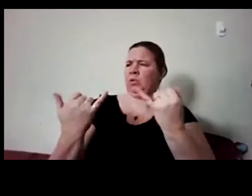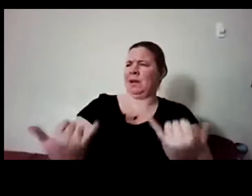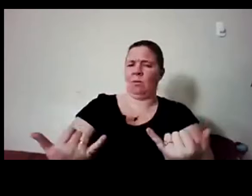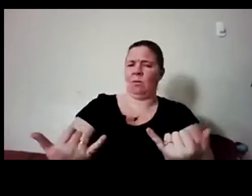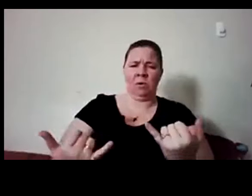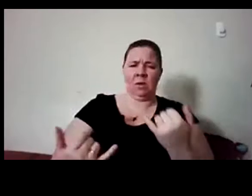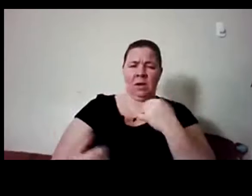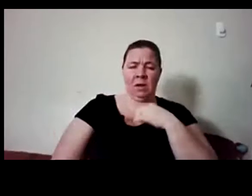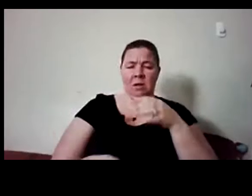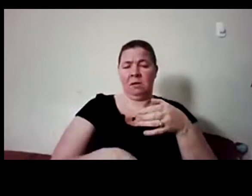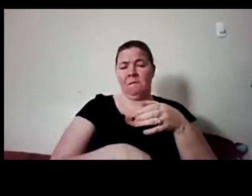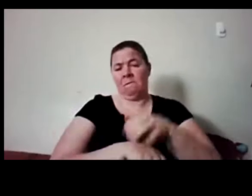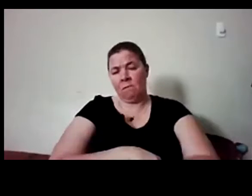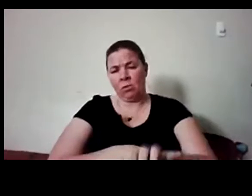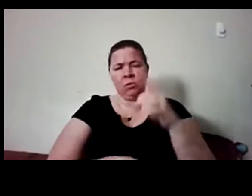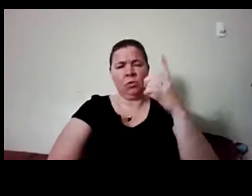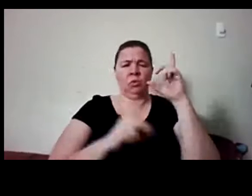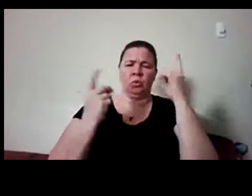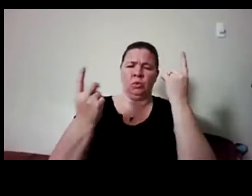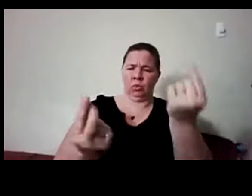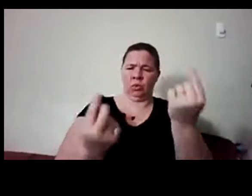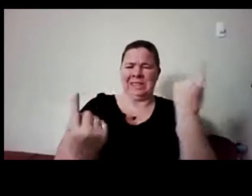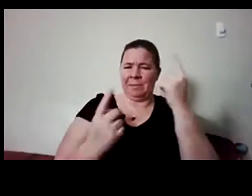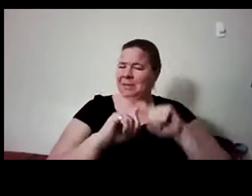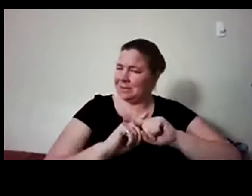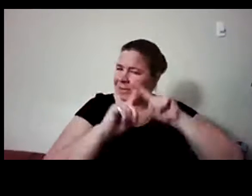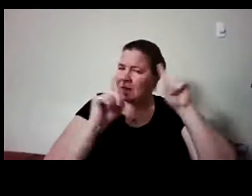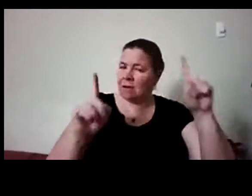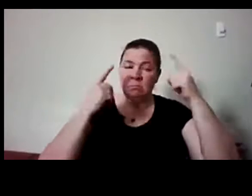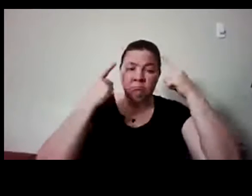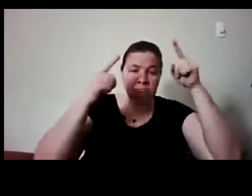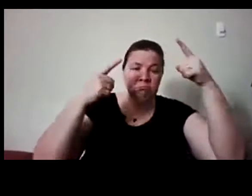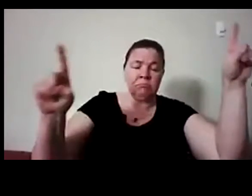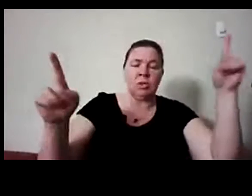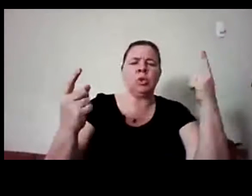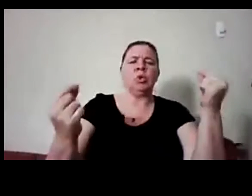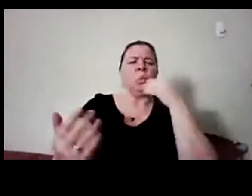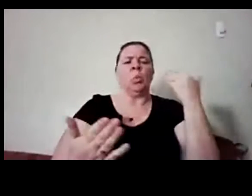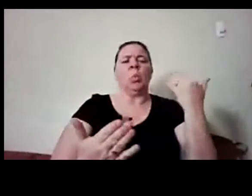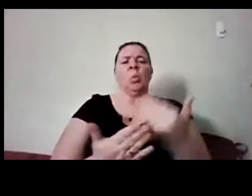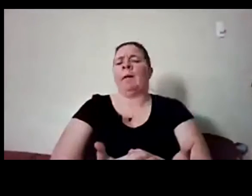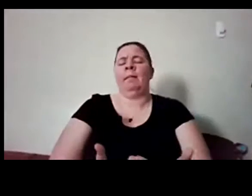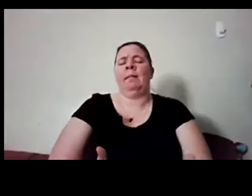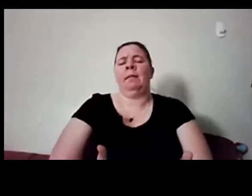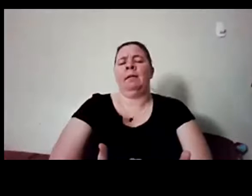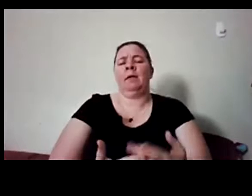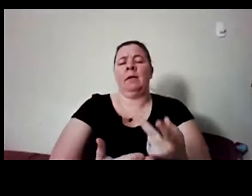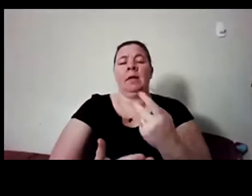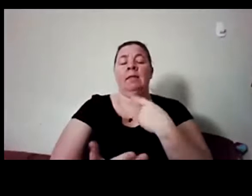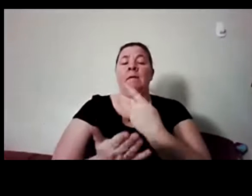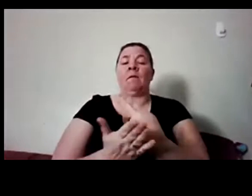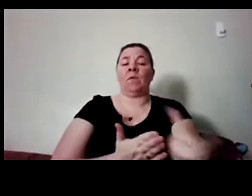I was forced to do something else that successful people do so well. They fail forward.